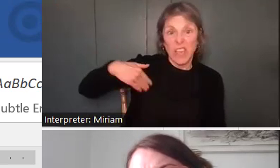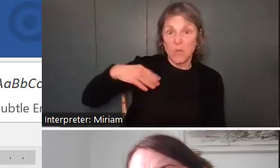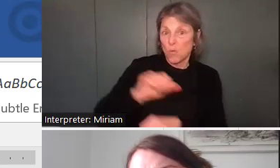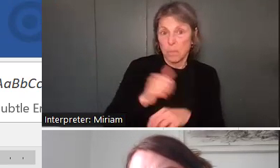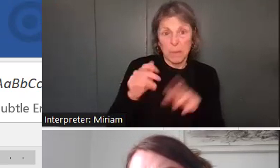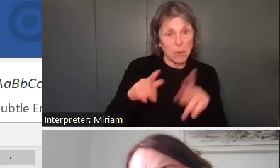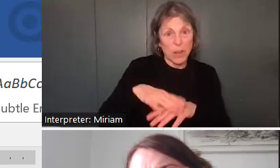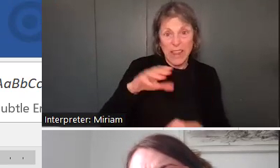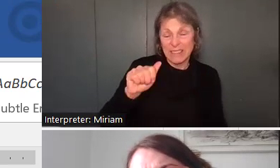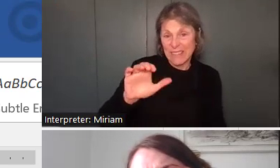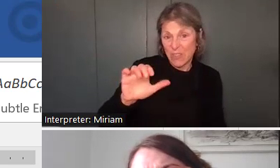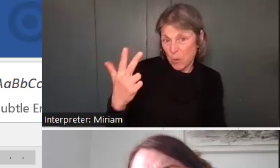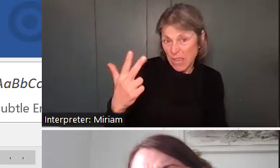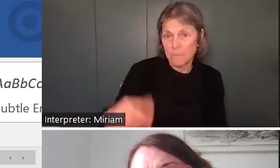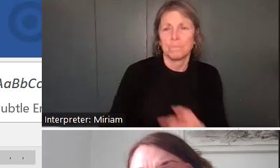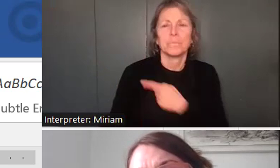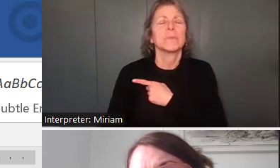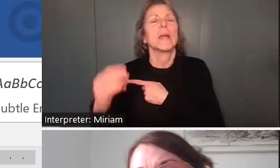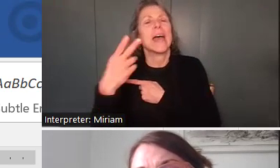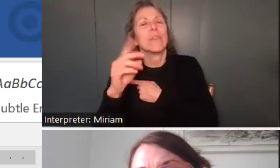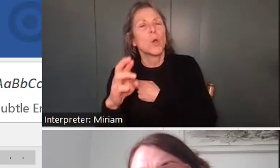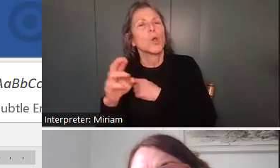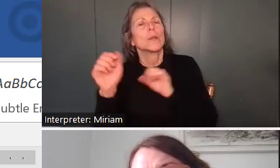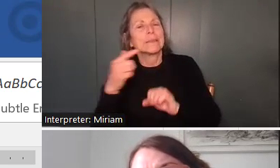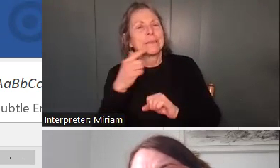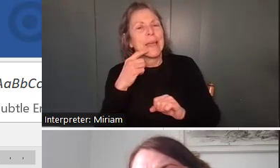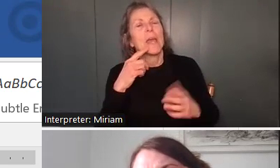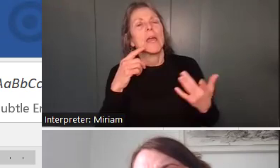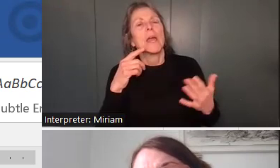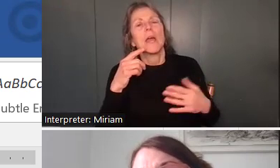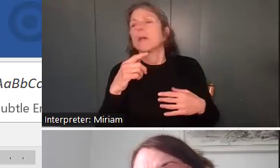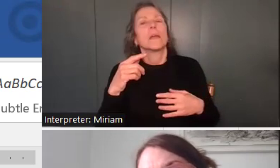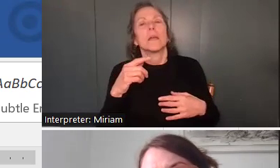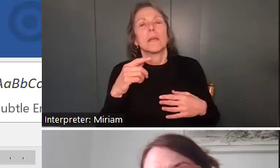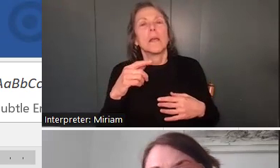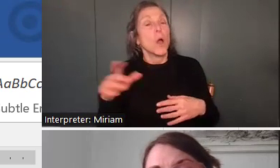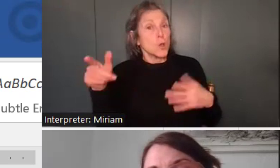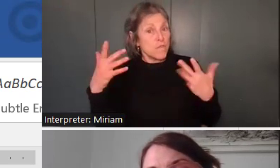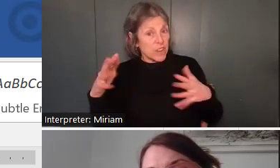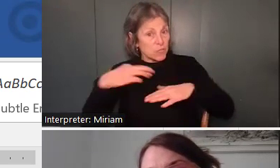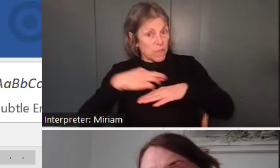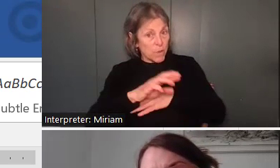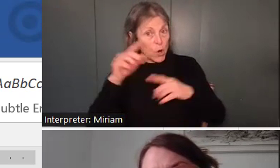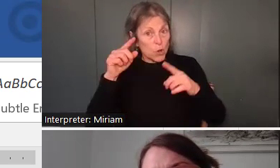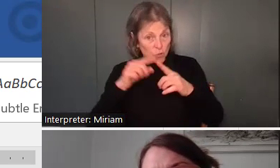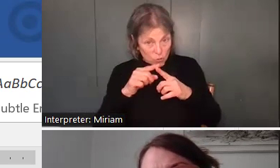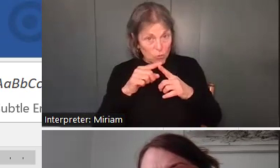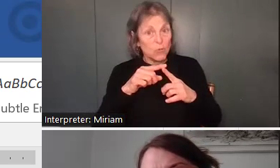what if I don't it's, know. what if we rephrase it as, were you referred to this application by an AC3 member? If so,